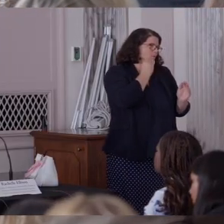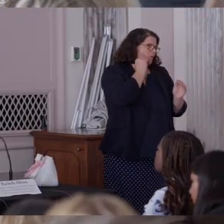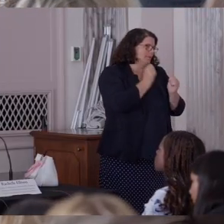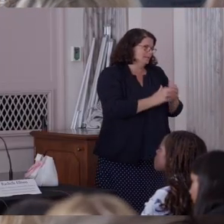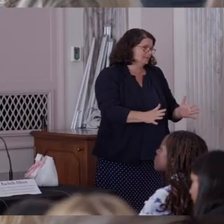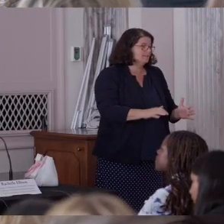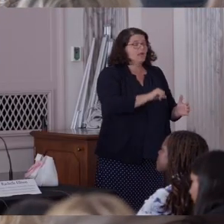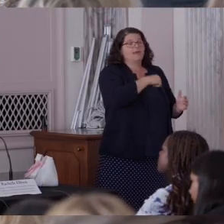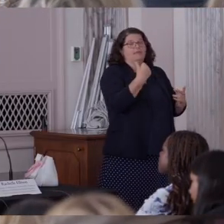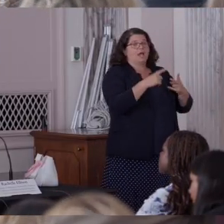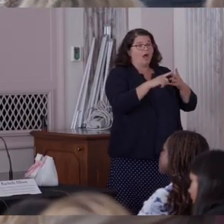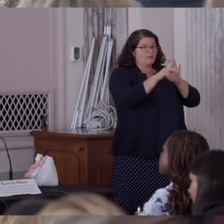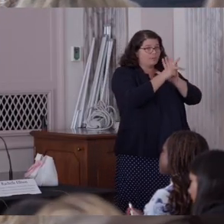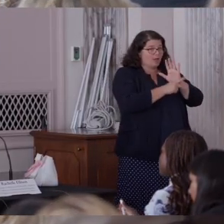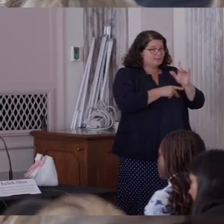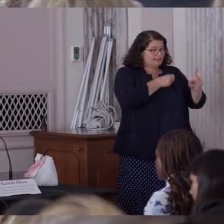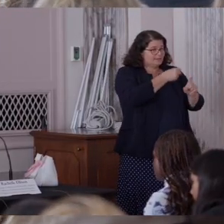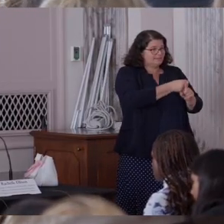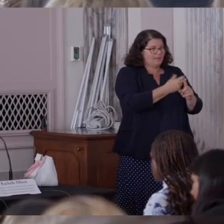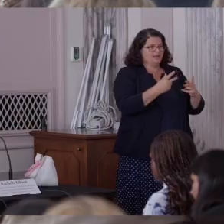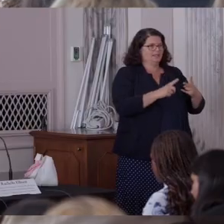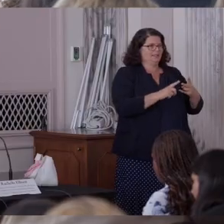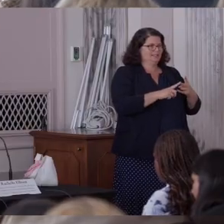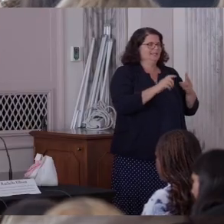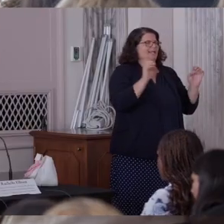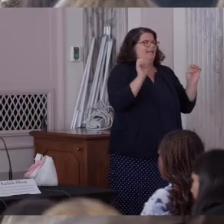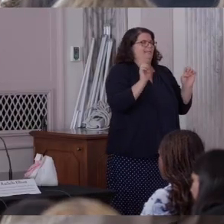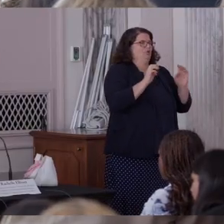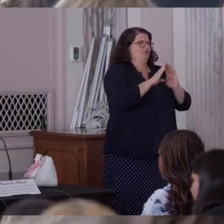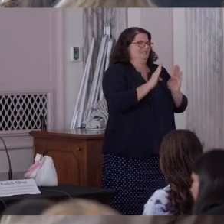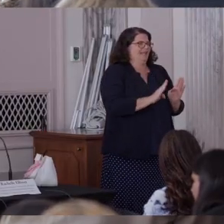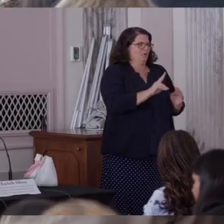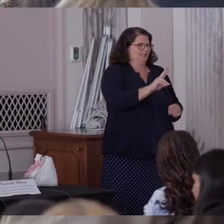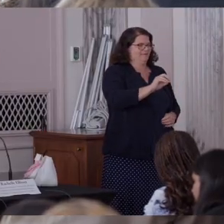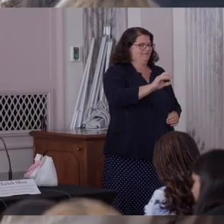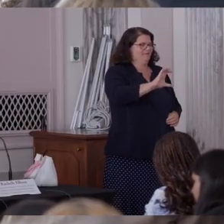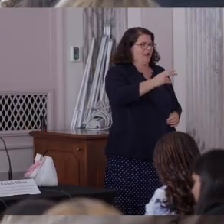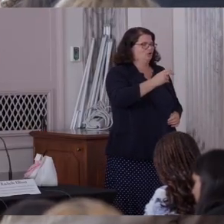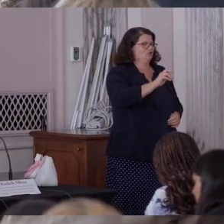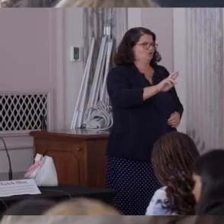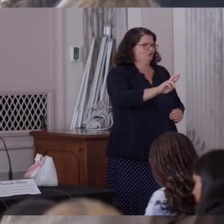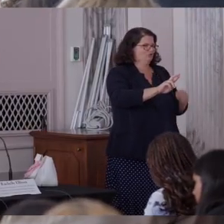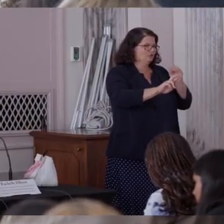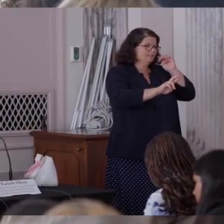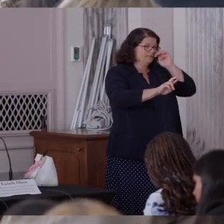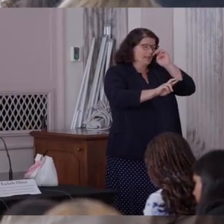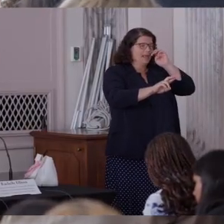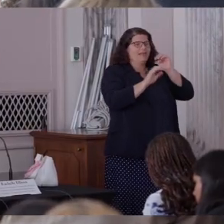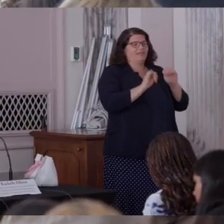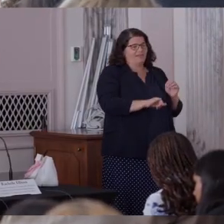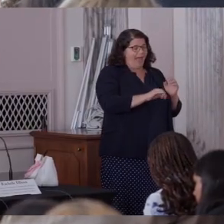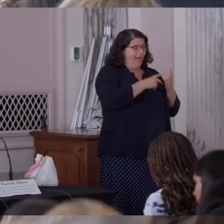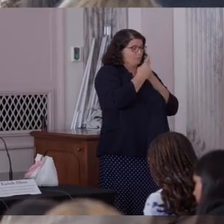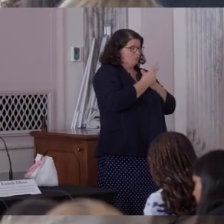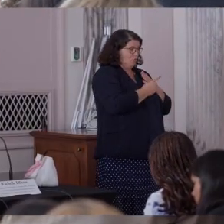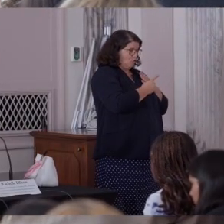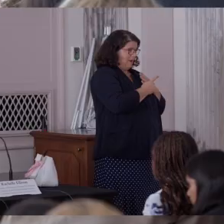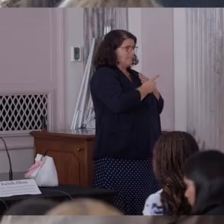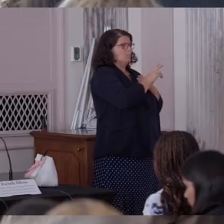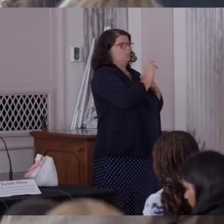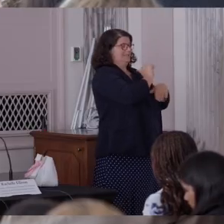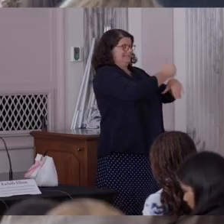housing vouchers. So that program was not renewed. It was a Biden-era, COVID-era program that